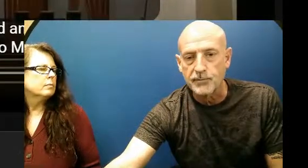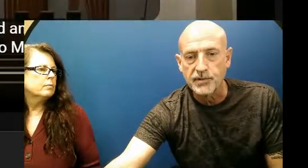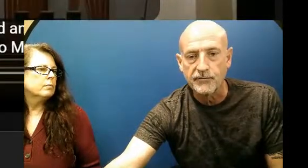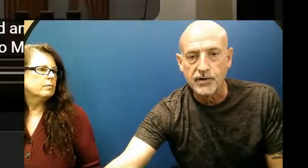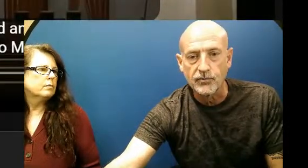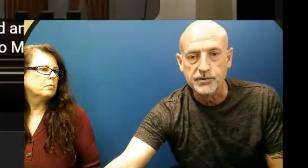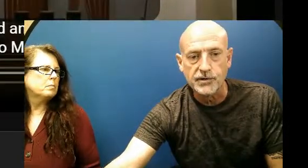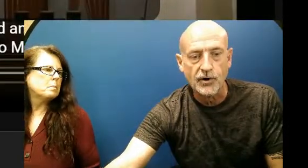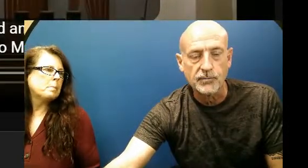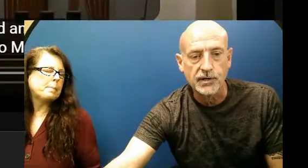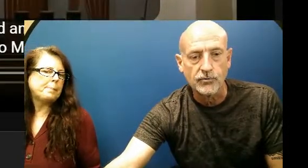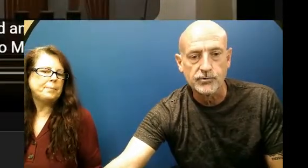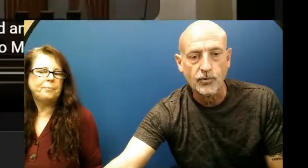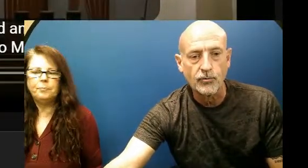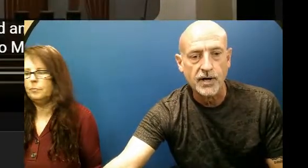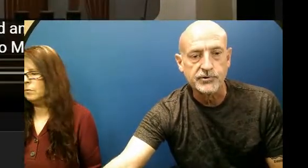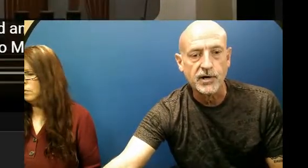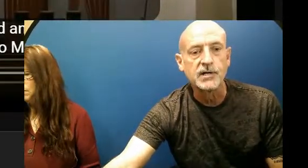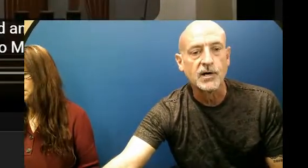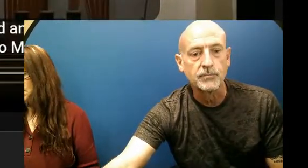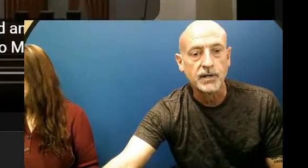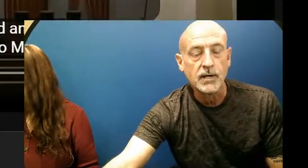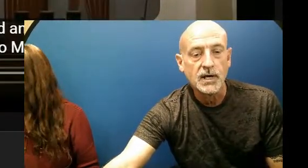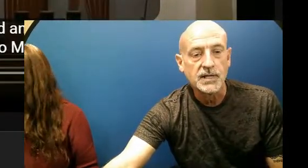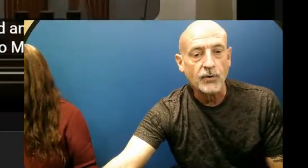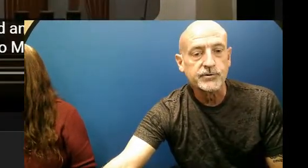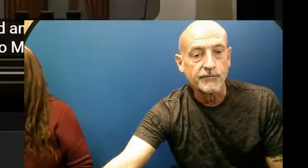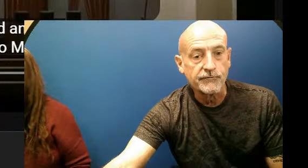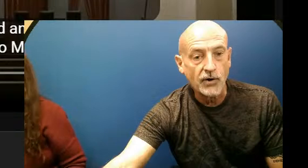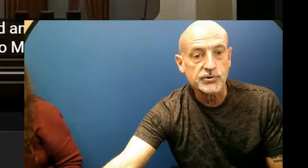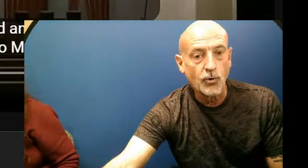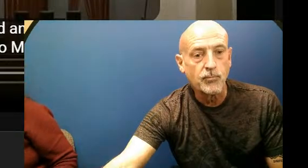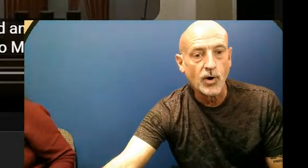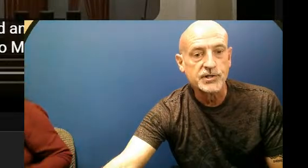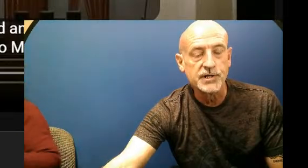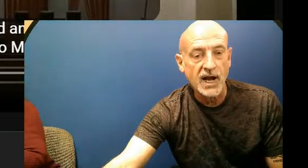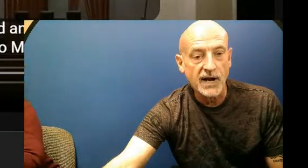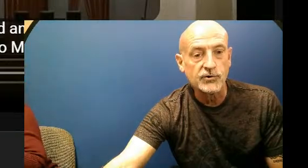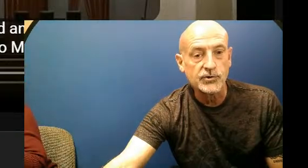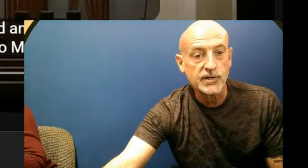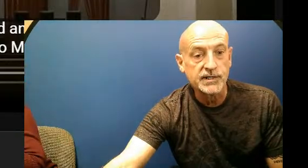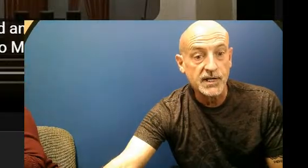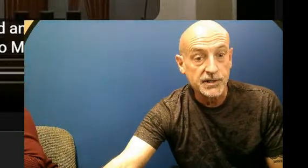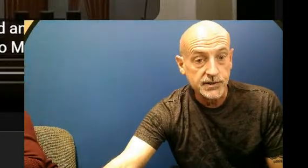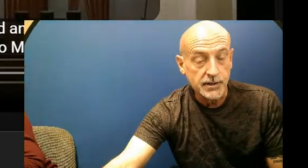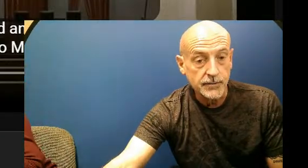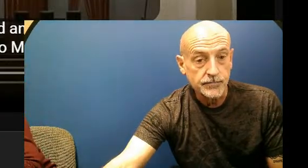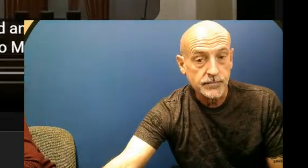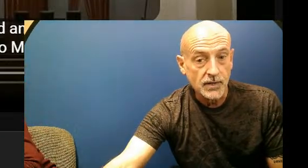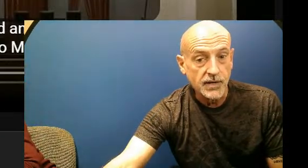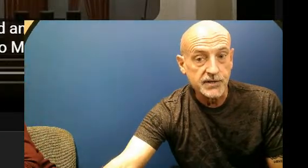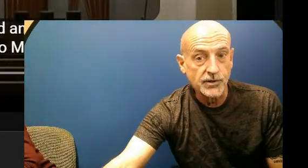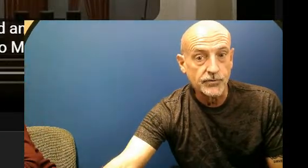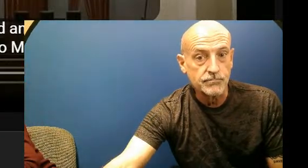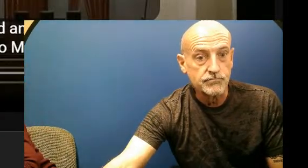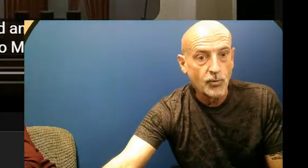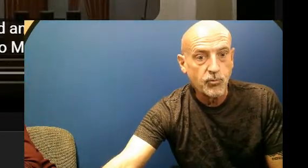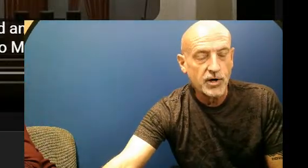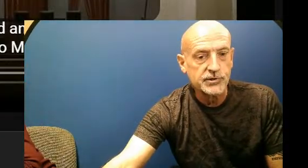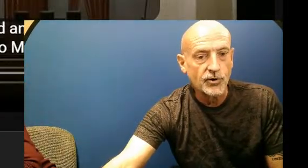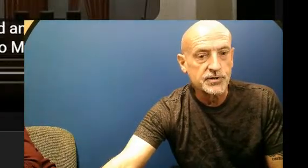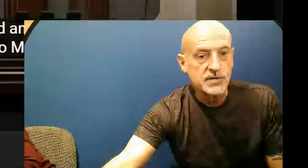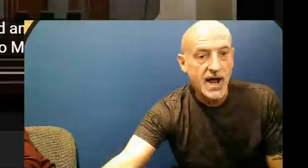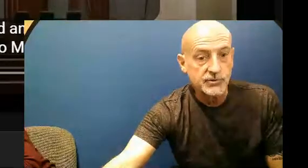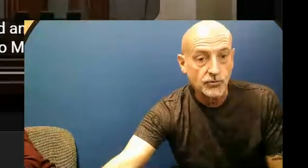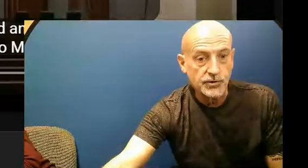trading company. I forget what it's called, but it was a worldwide trading company. That was the first corporation ever to exist. Okay, so